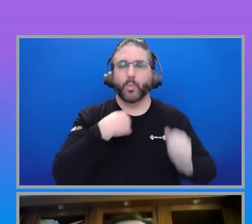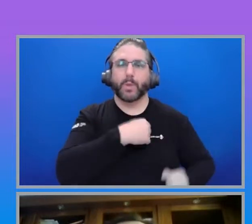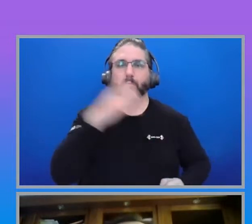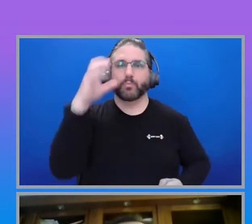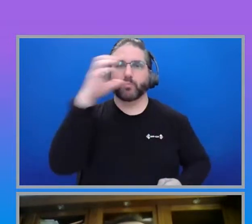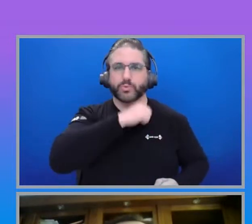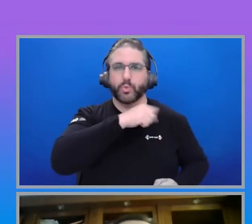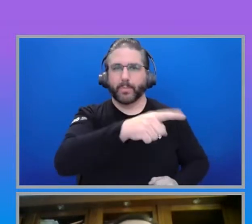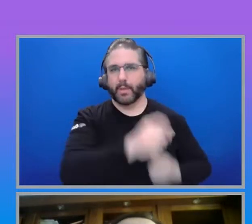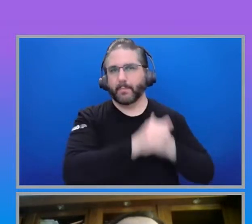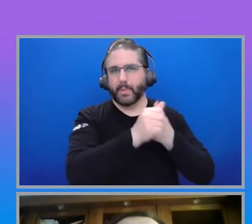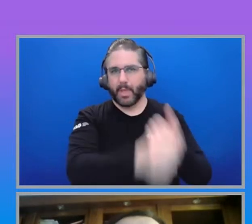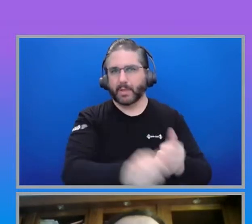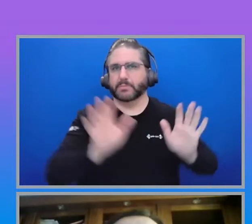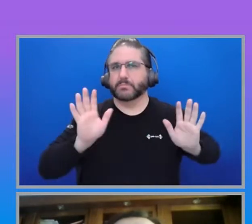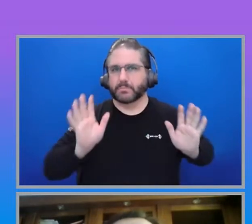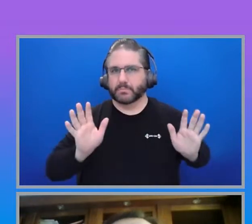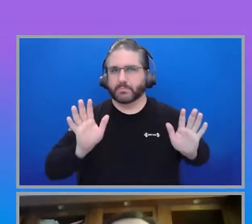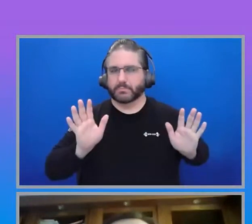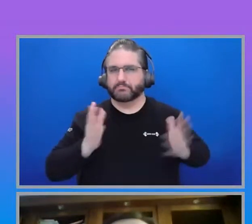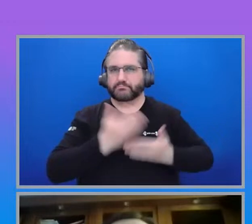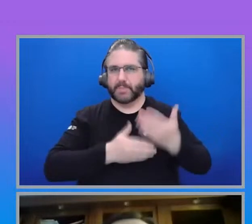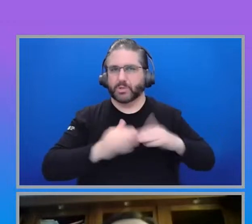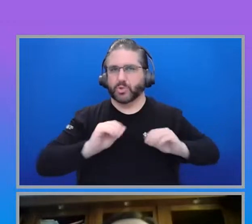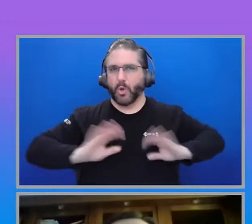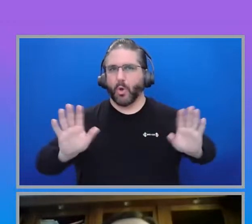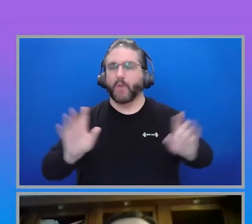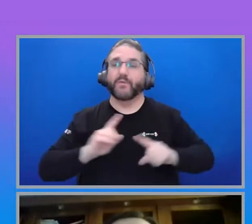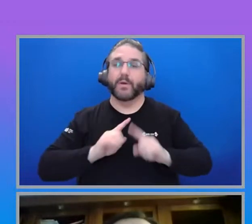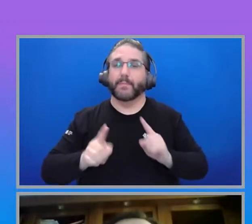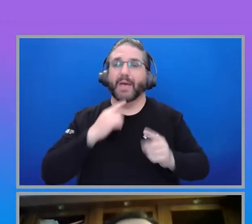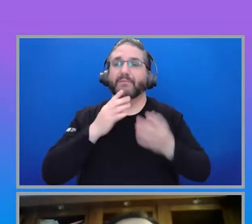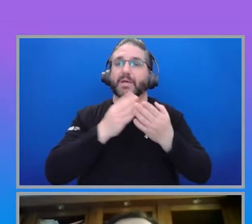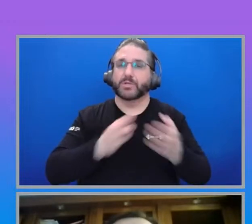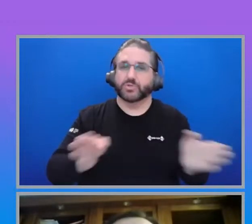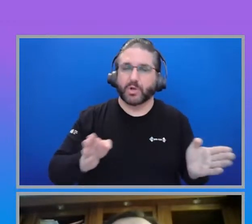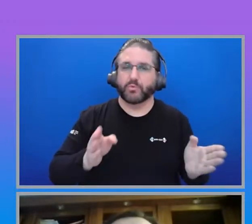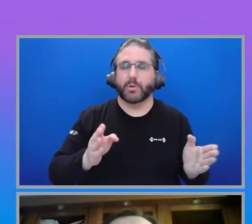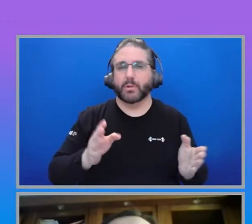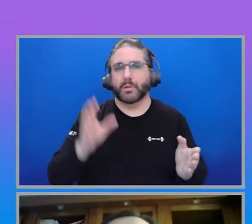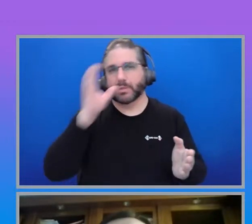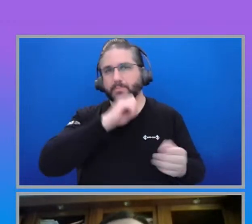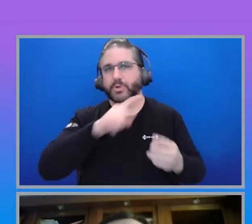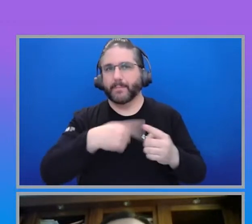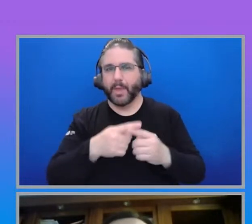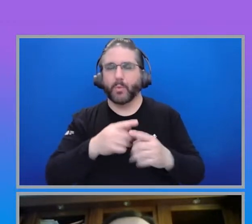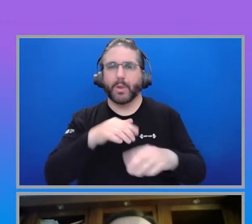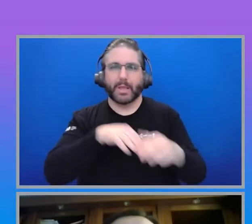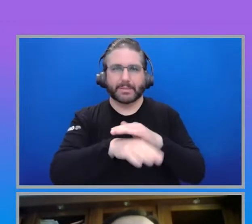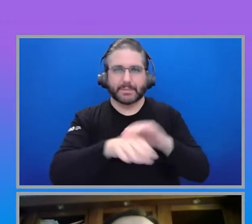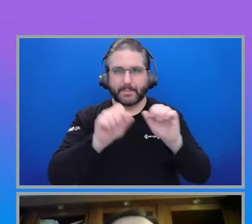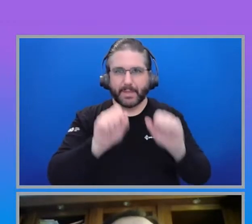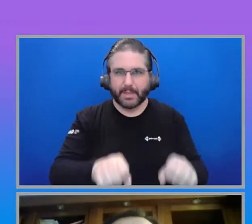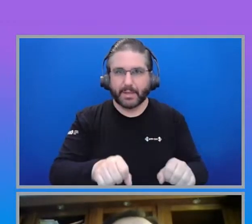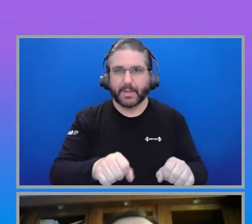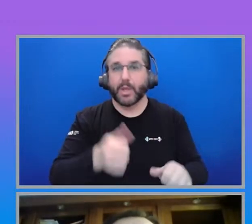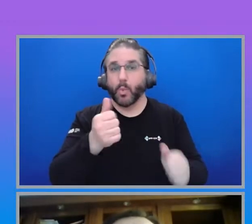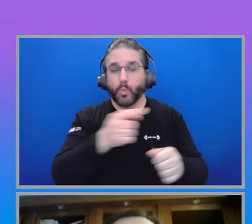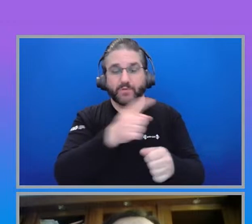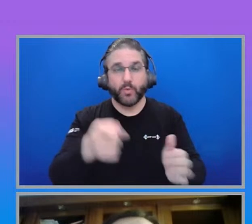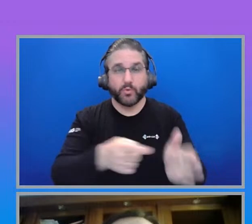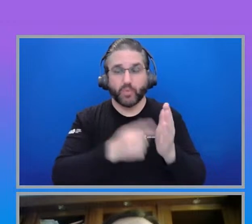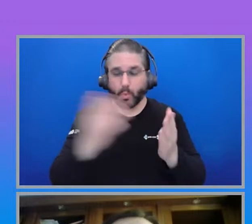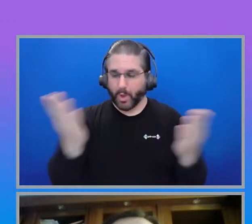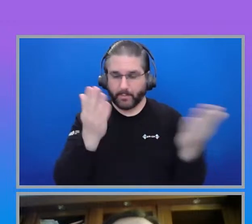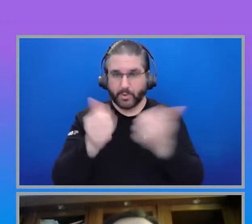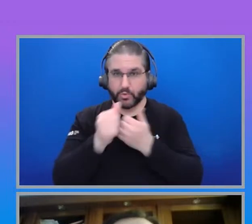But there is a general obligation on accessibility, but which requirements to use are